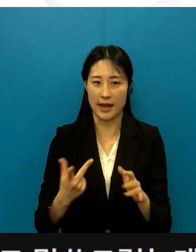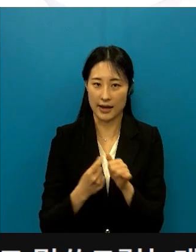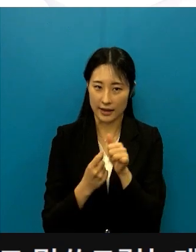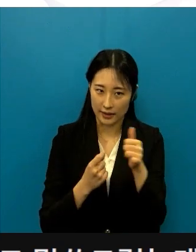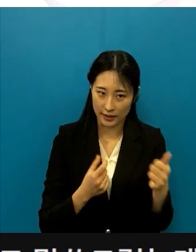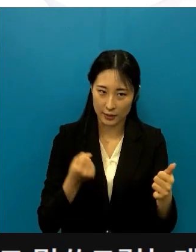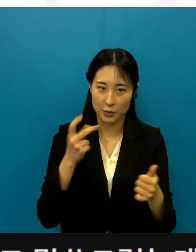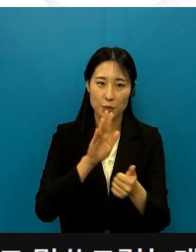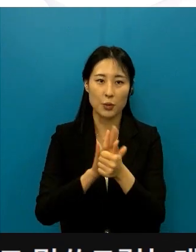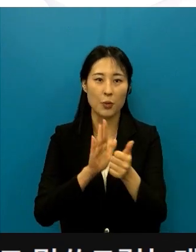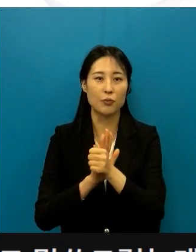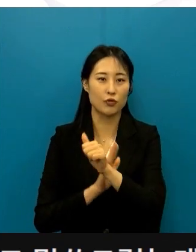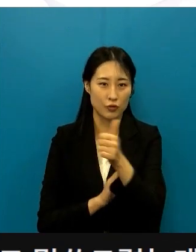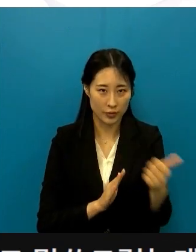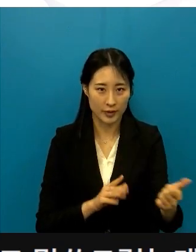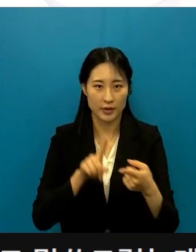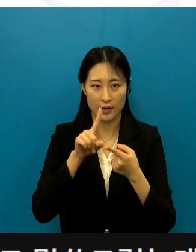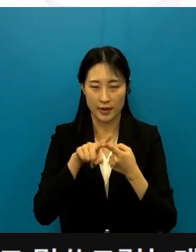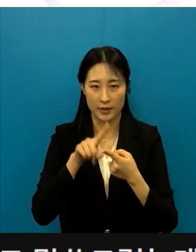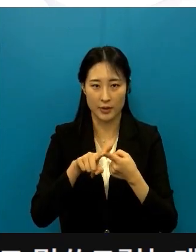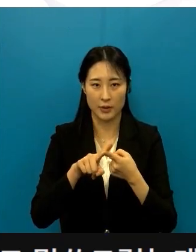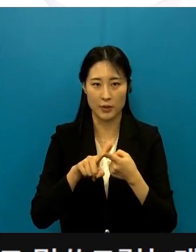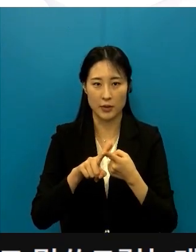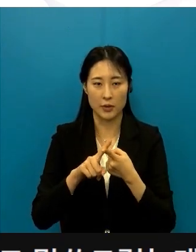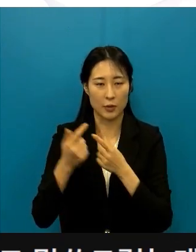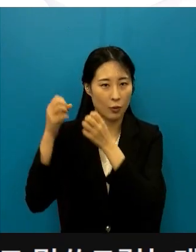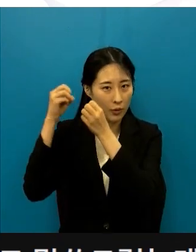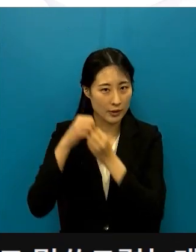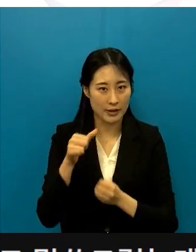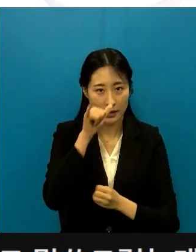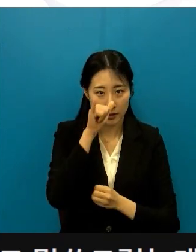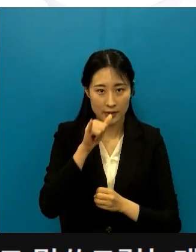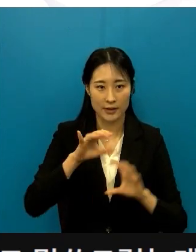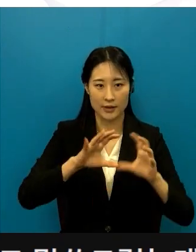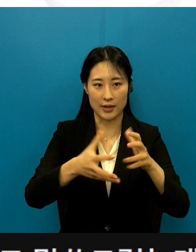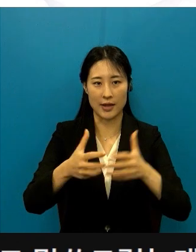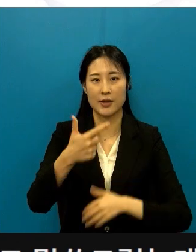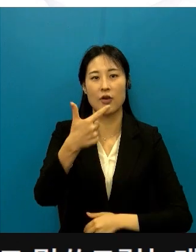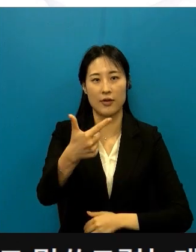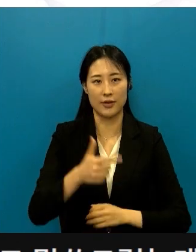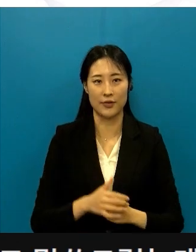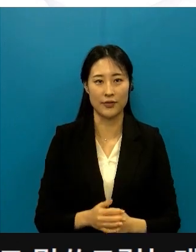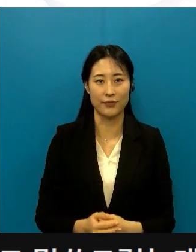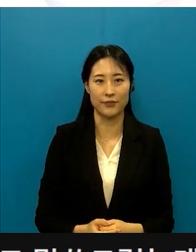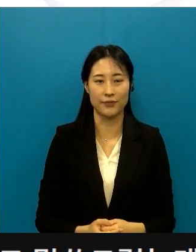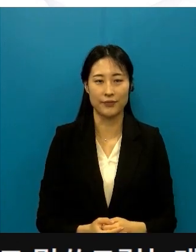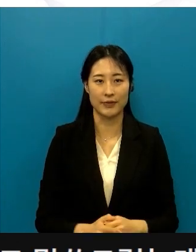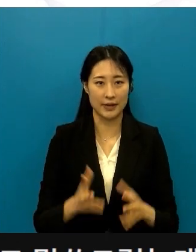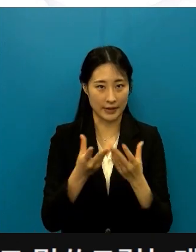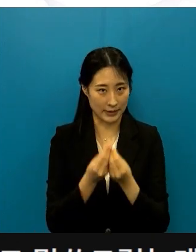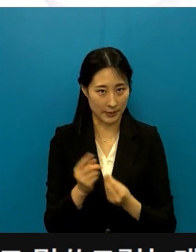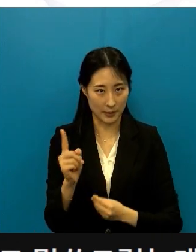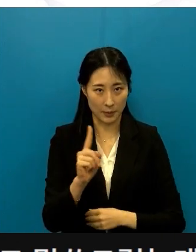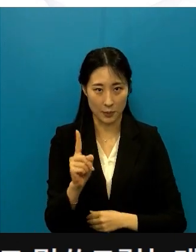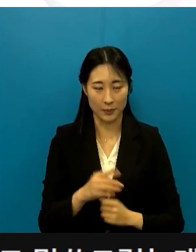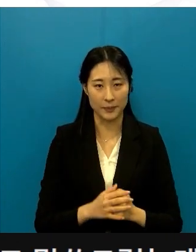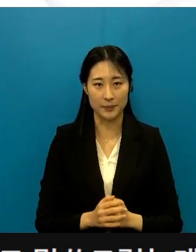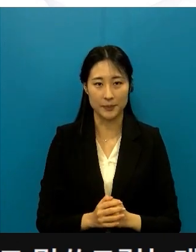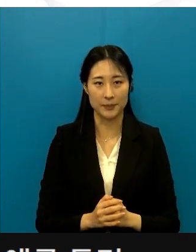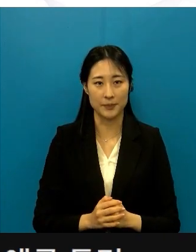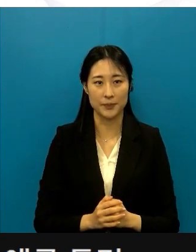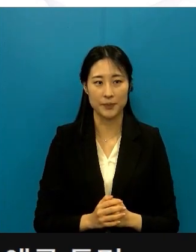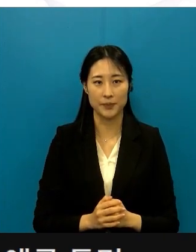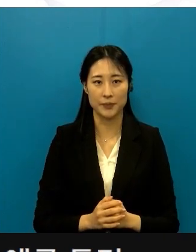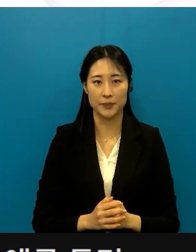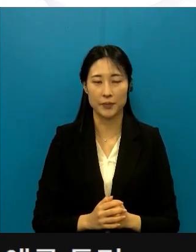others who their constitutional court has given a favorable decision, but the legislation is not following